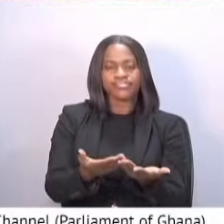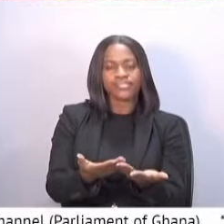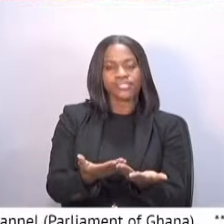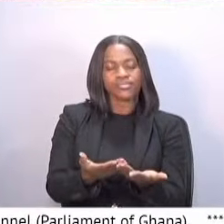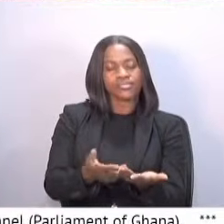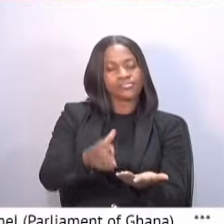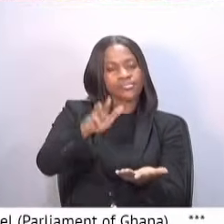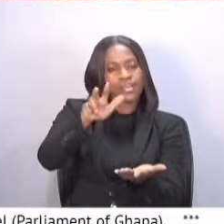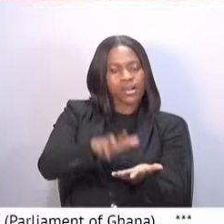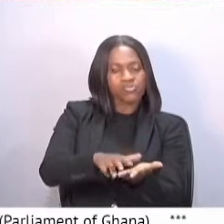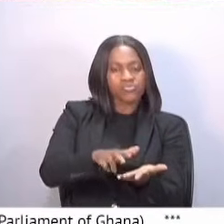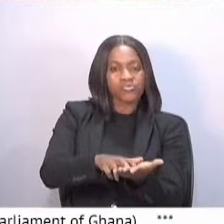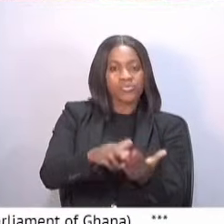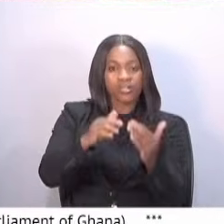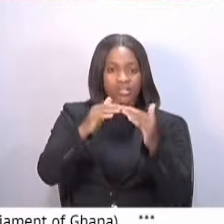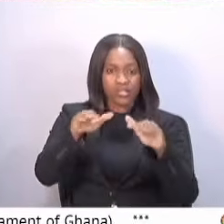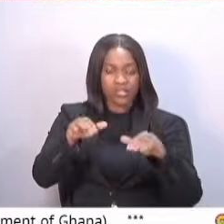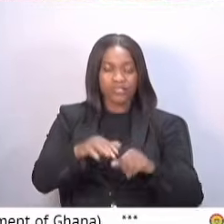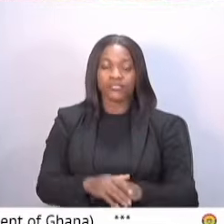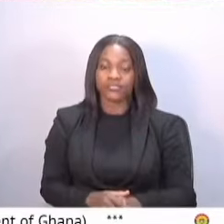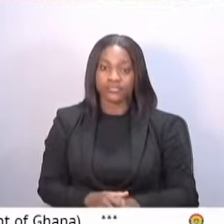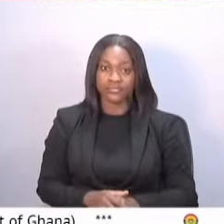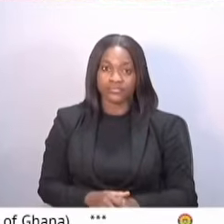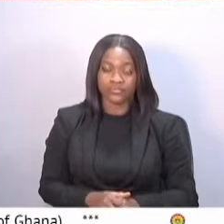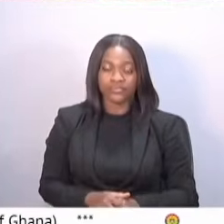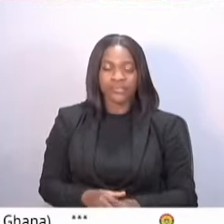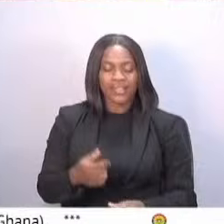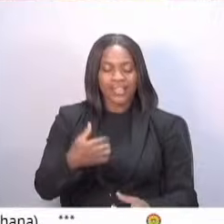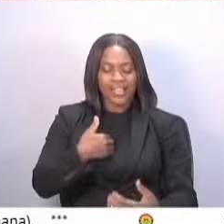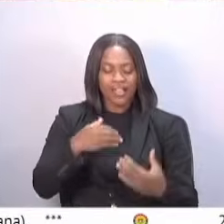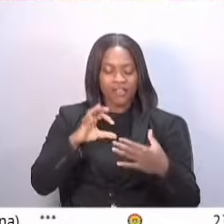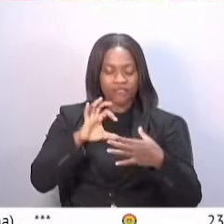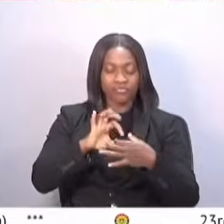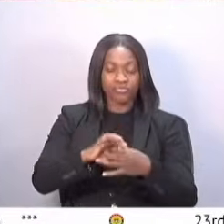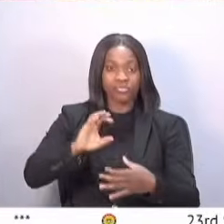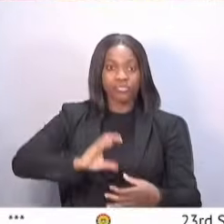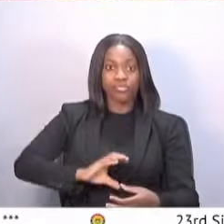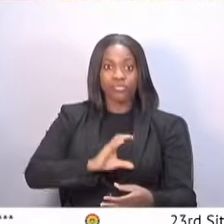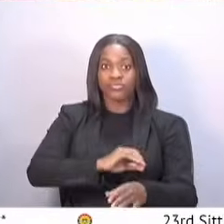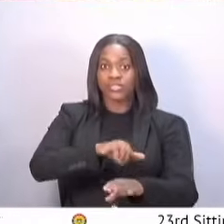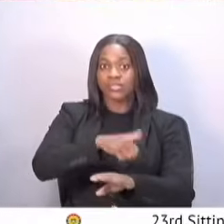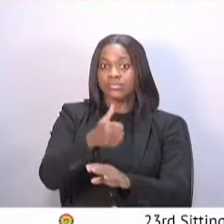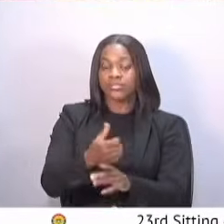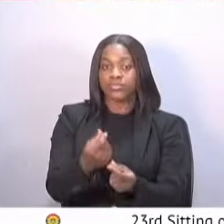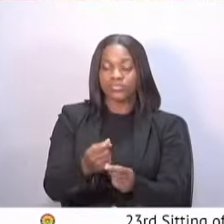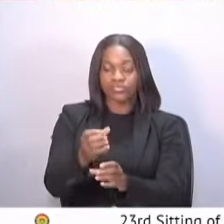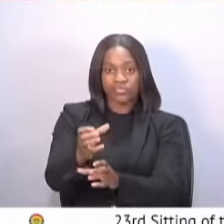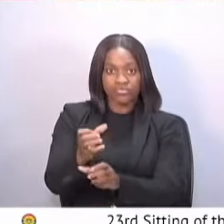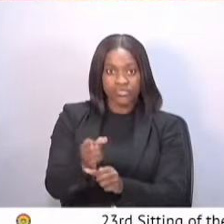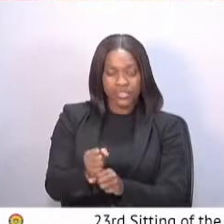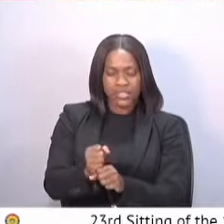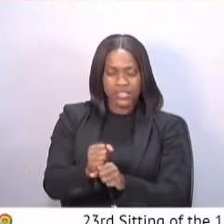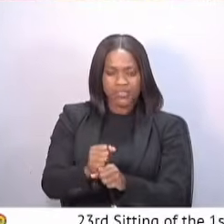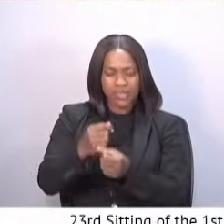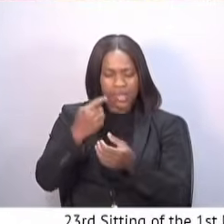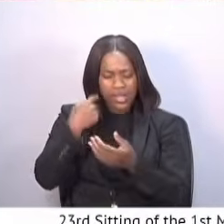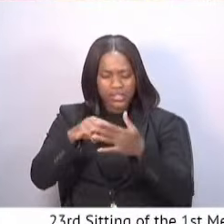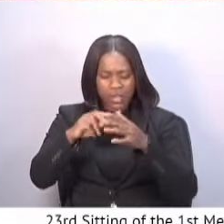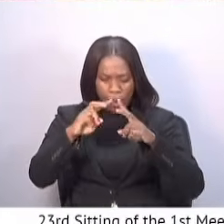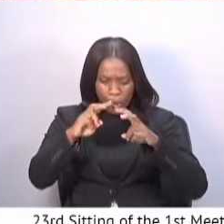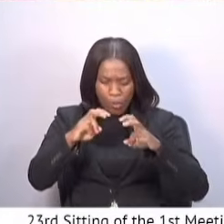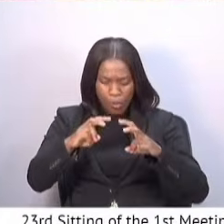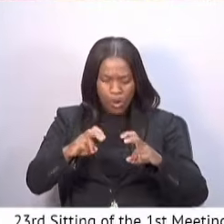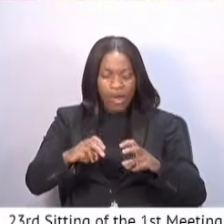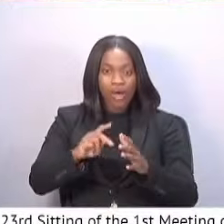point. Also, a major joint committee has been established that receives and accesses projects